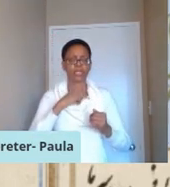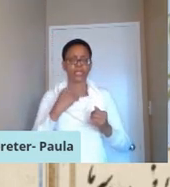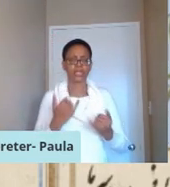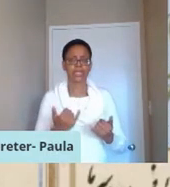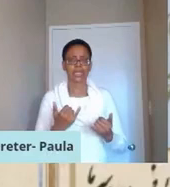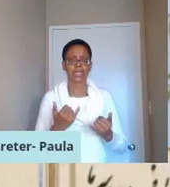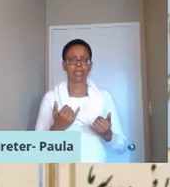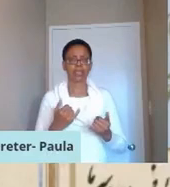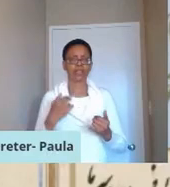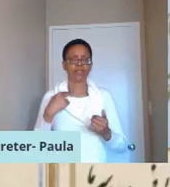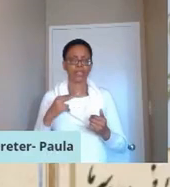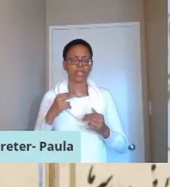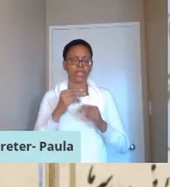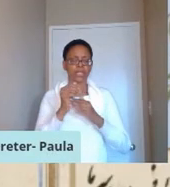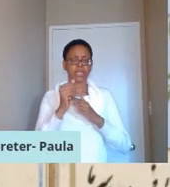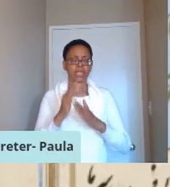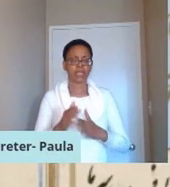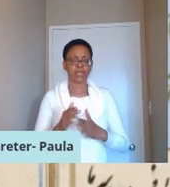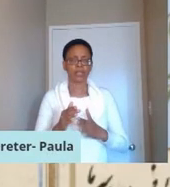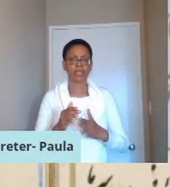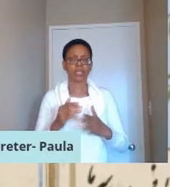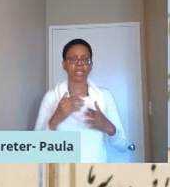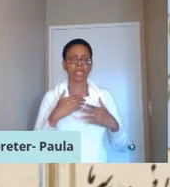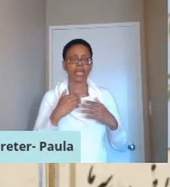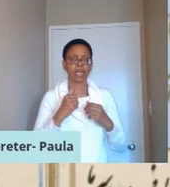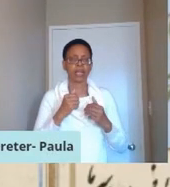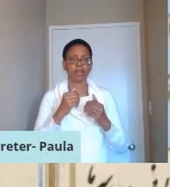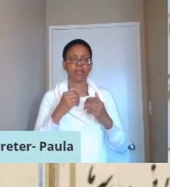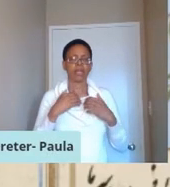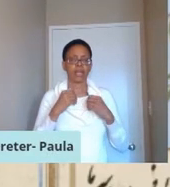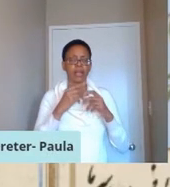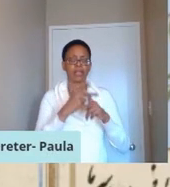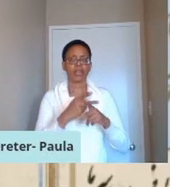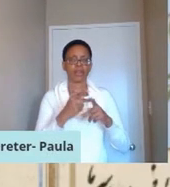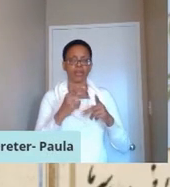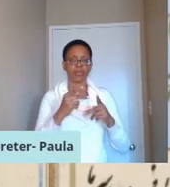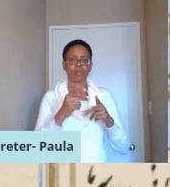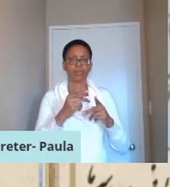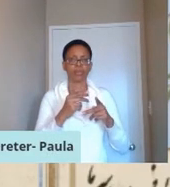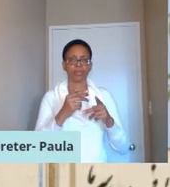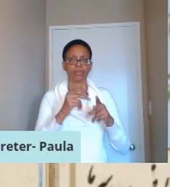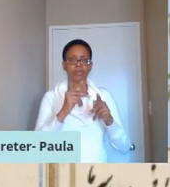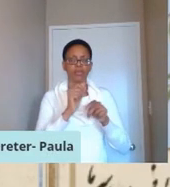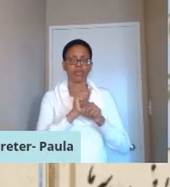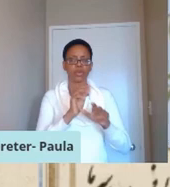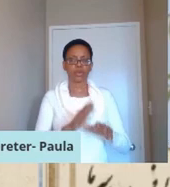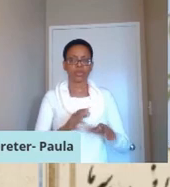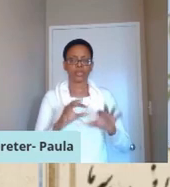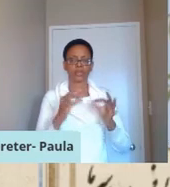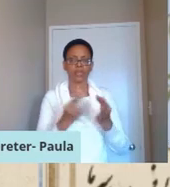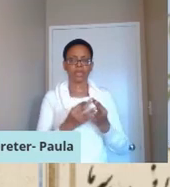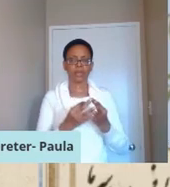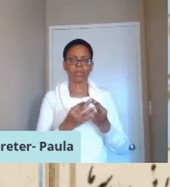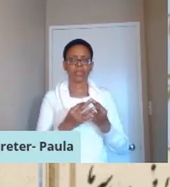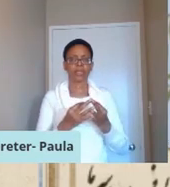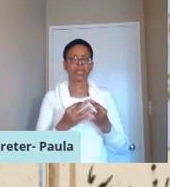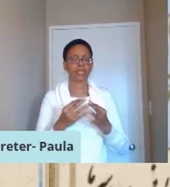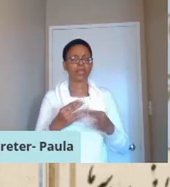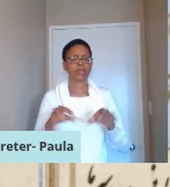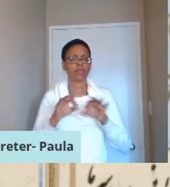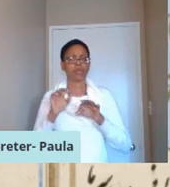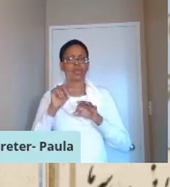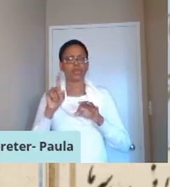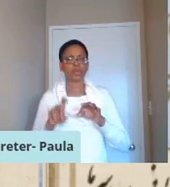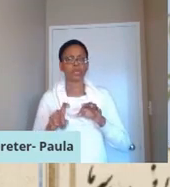religious leaders, healthcare providers, and families, to address important questions such as, what constitutes